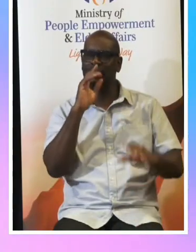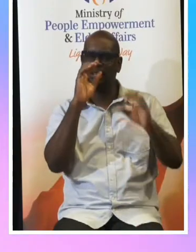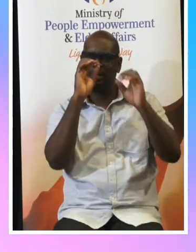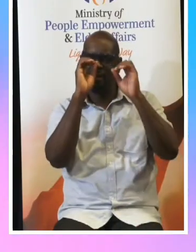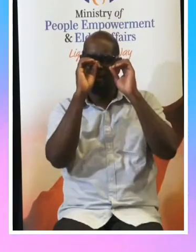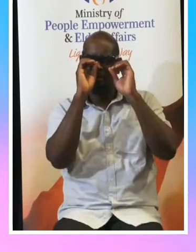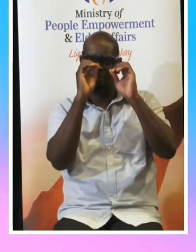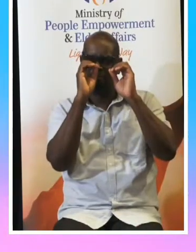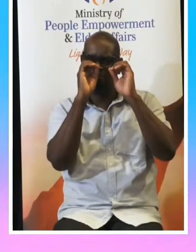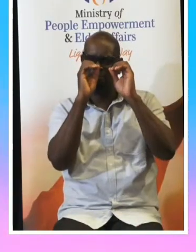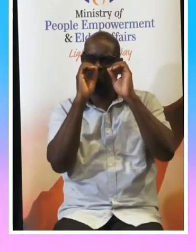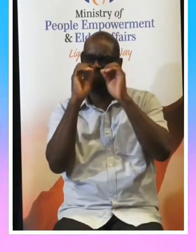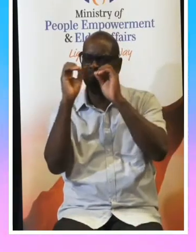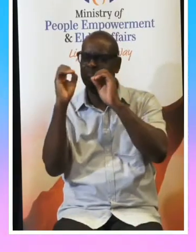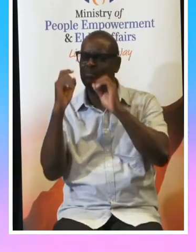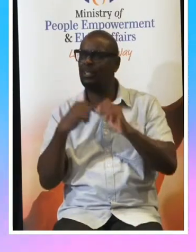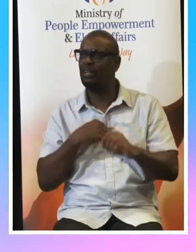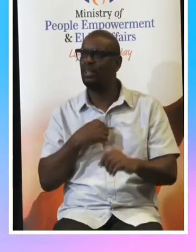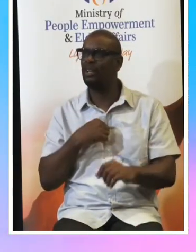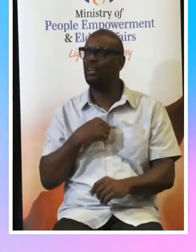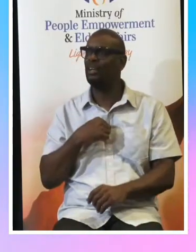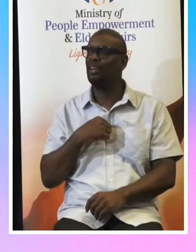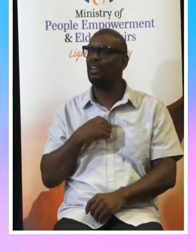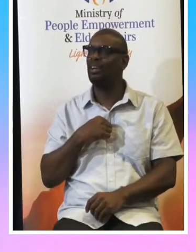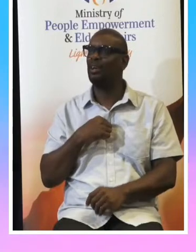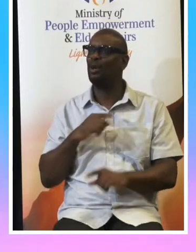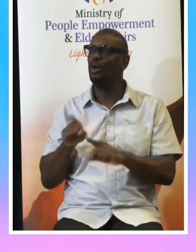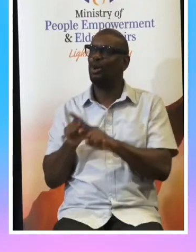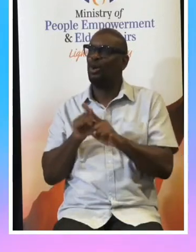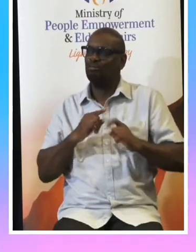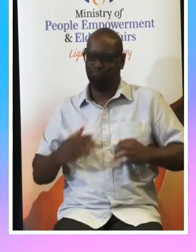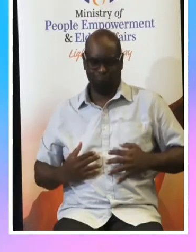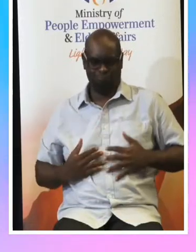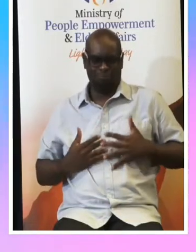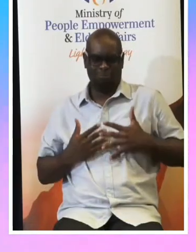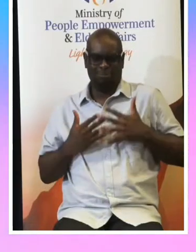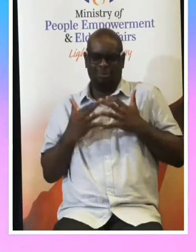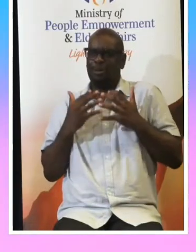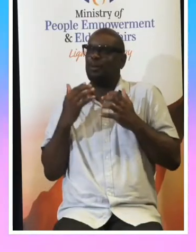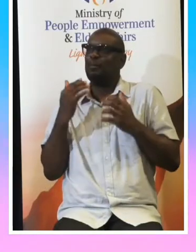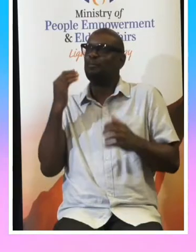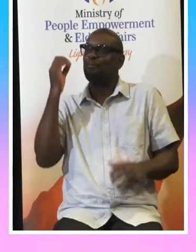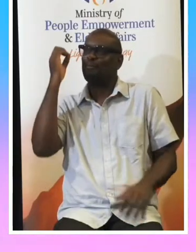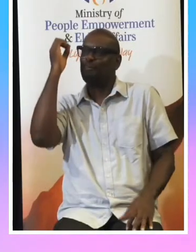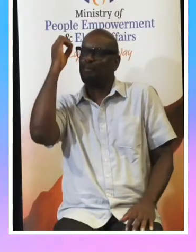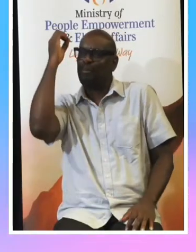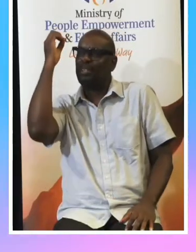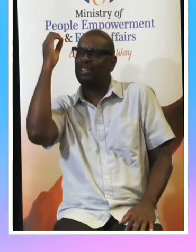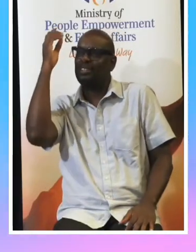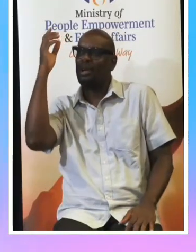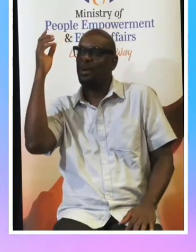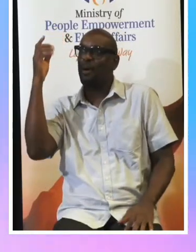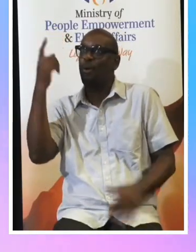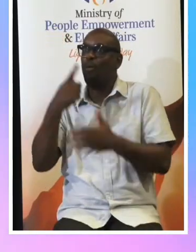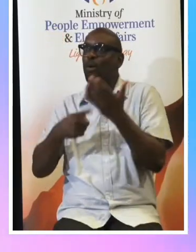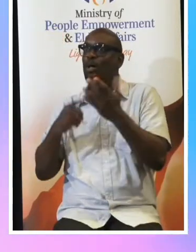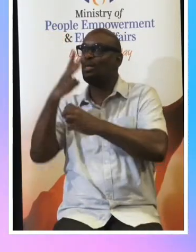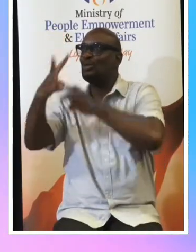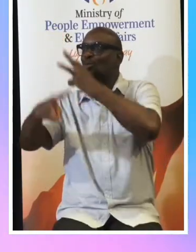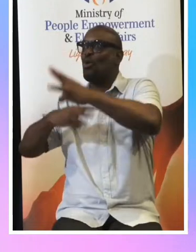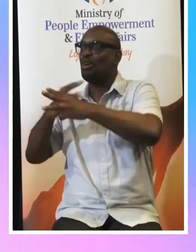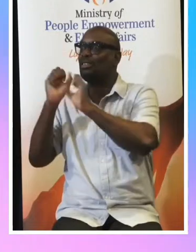to be optimistic about what this region can be. I have a little bit of a love affair with teachers, and so I speak of